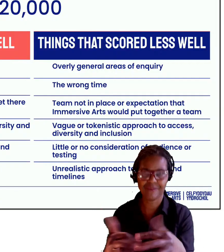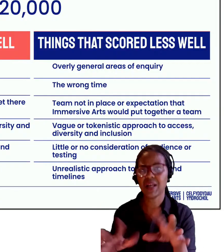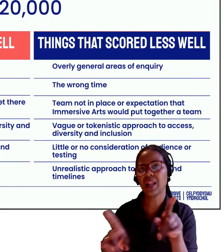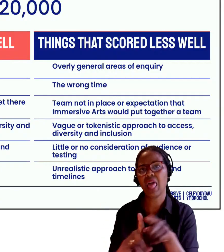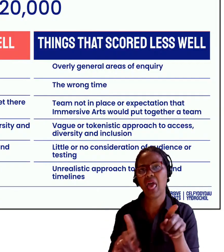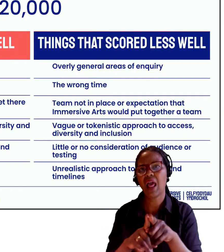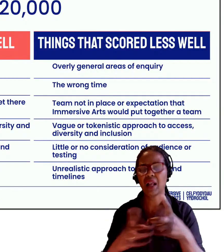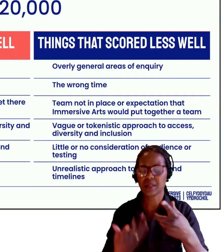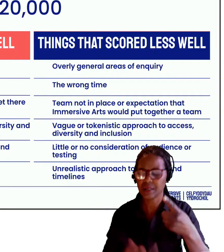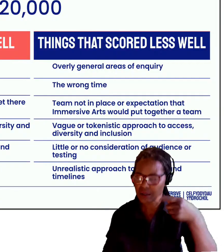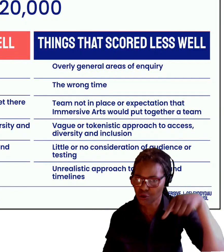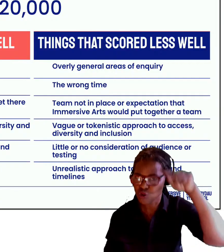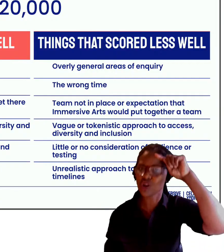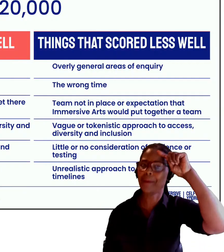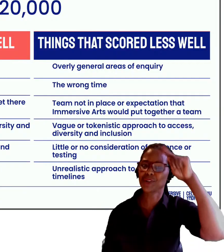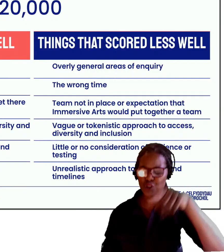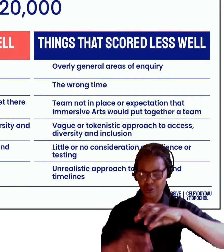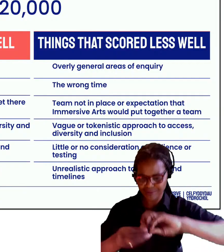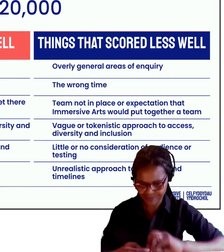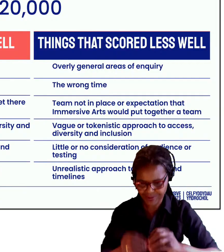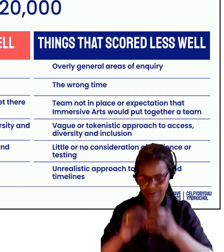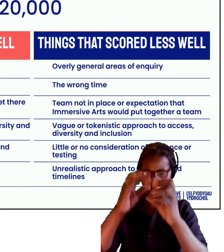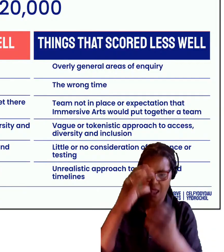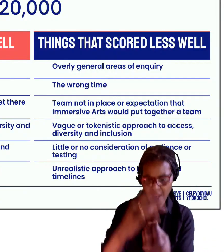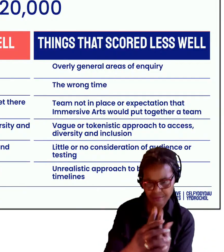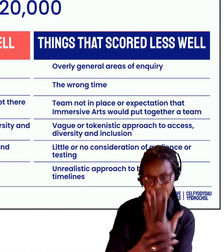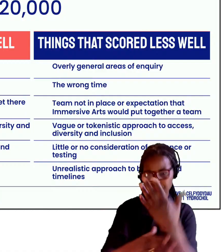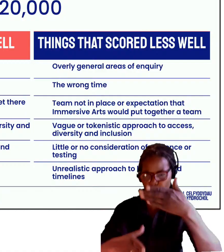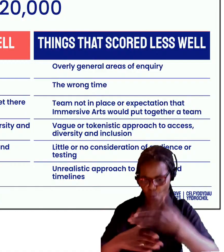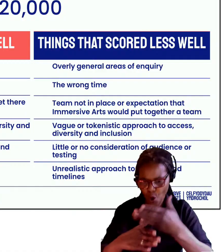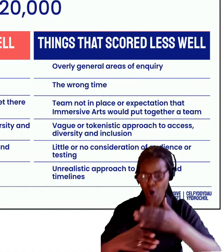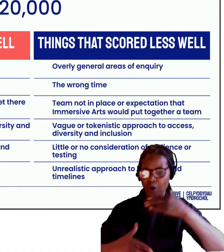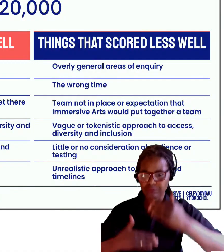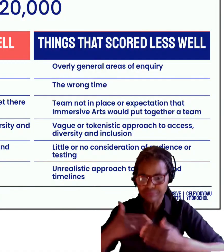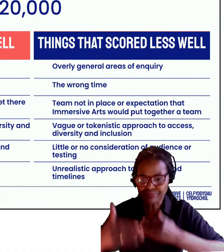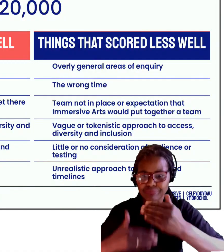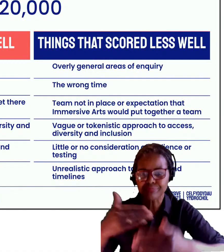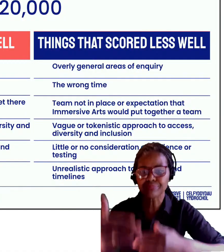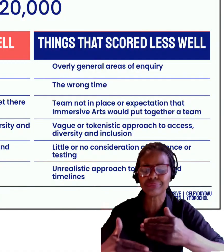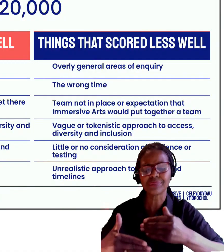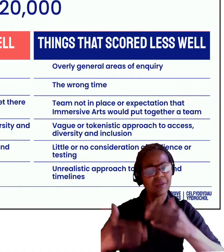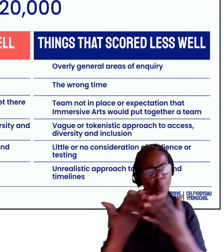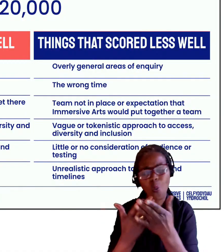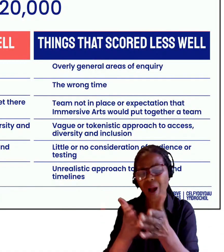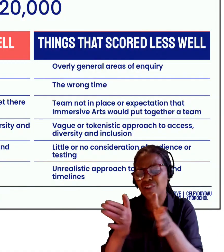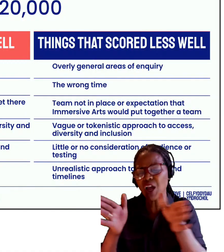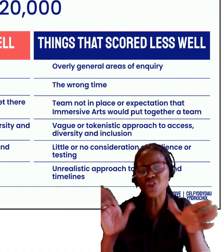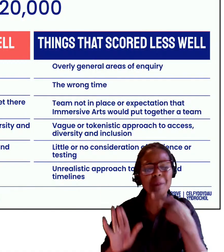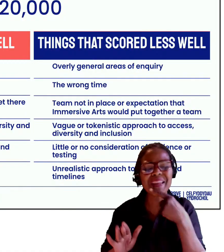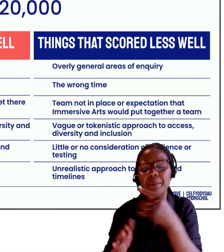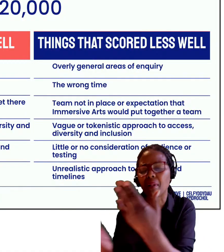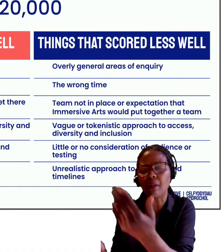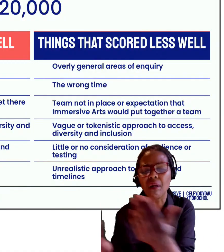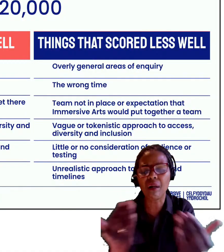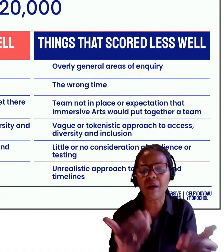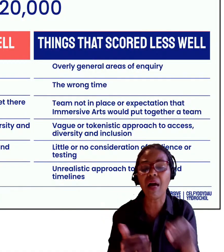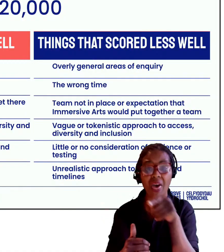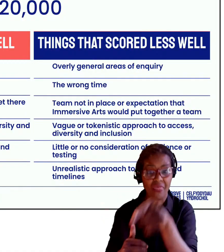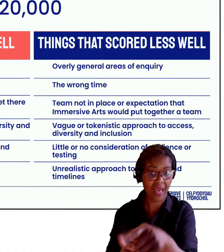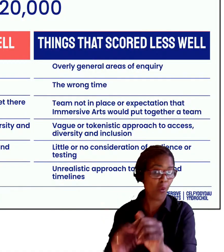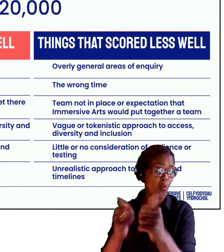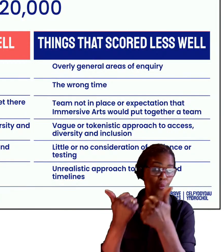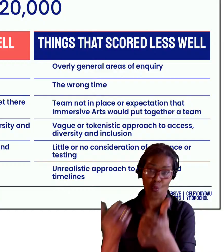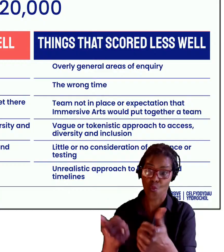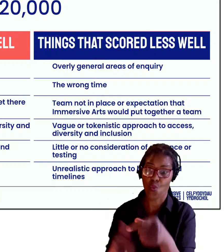workflow, and/or their intended project outcome for a wide range of people. Applicants scored particularly well when